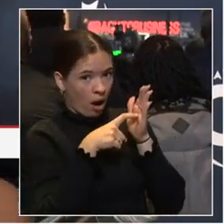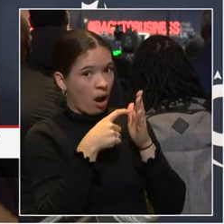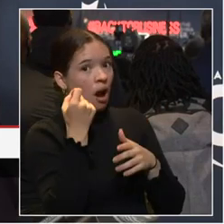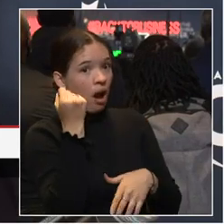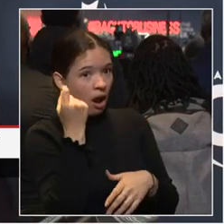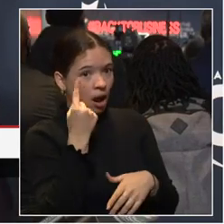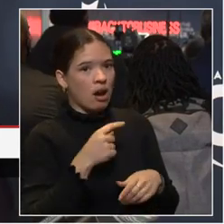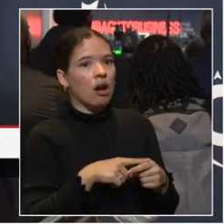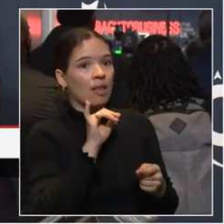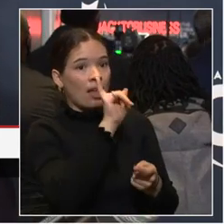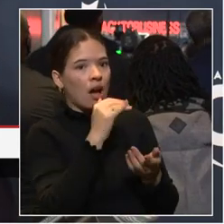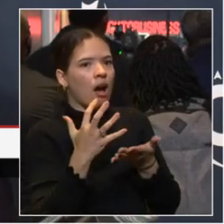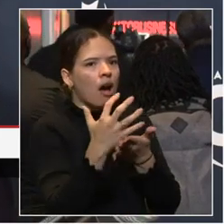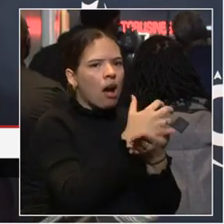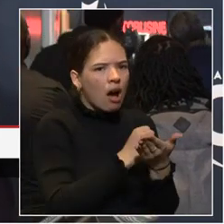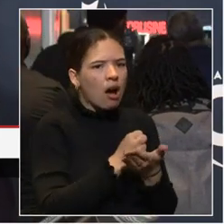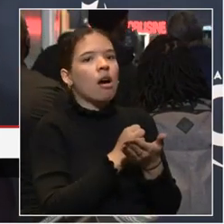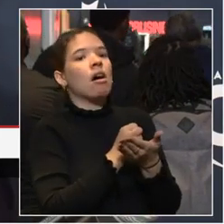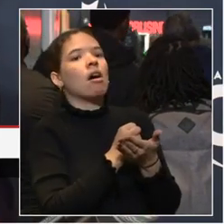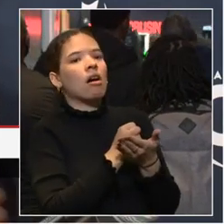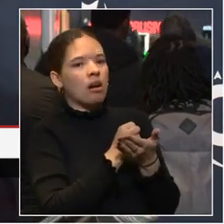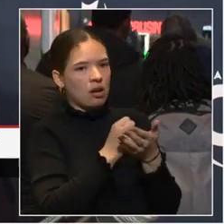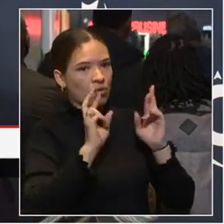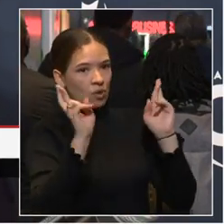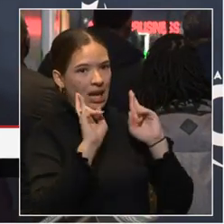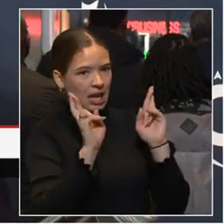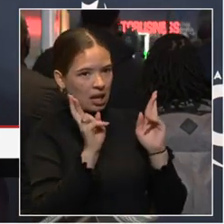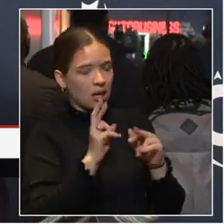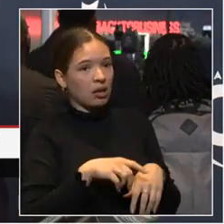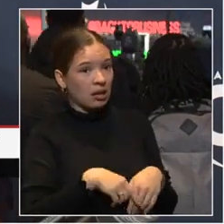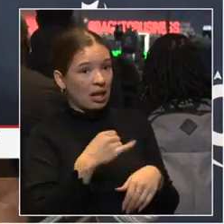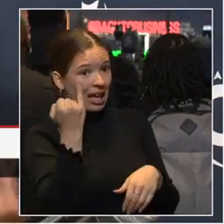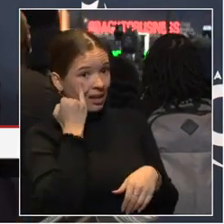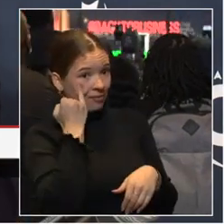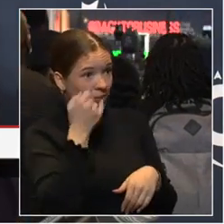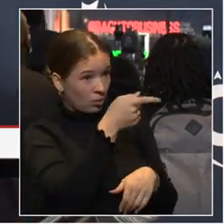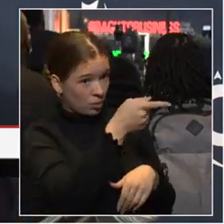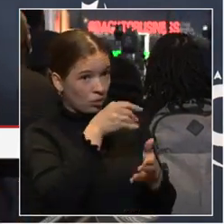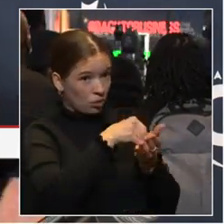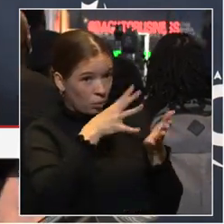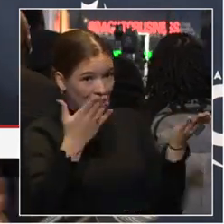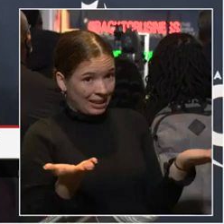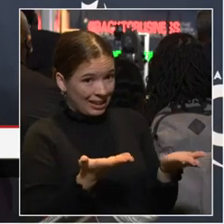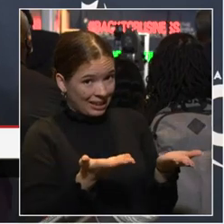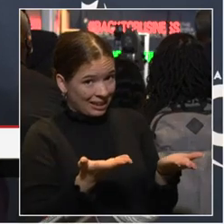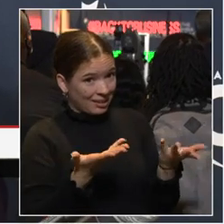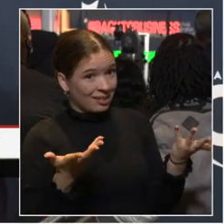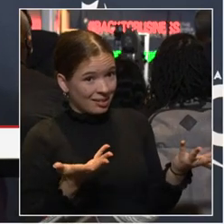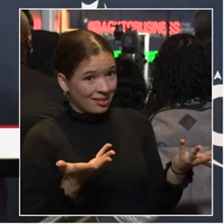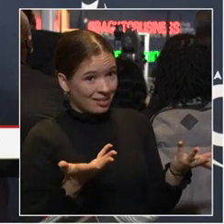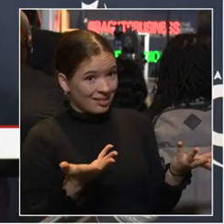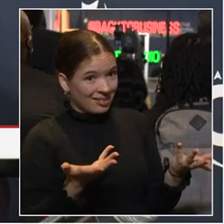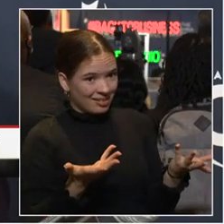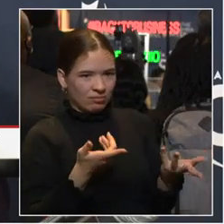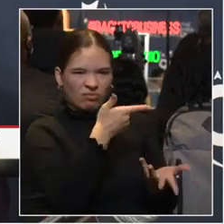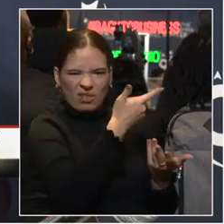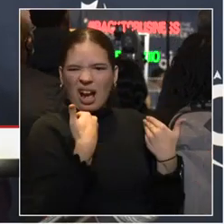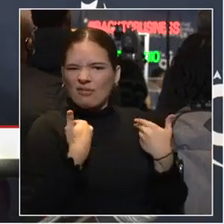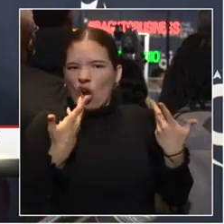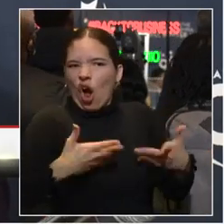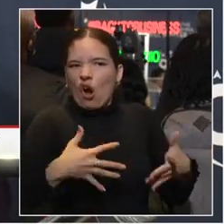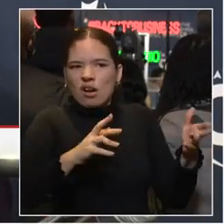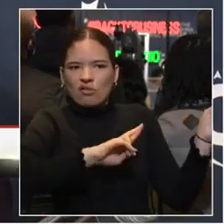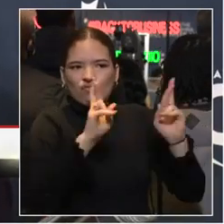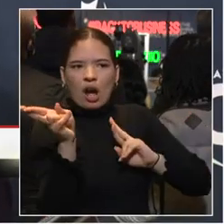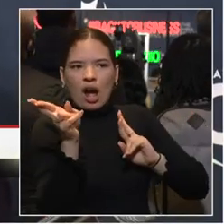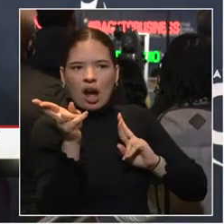students, you've already done it at some point, and so we just alert your parents. Let's get those documents together. We